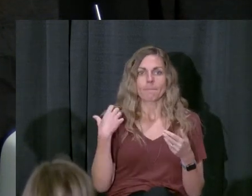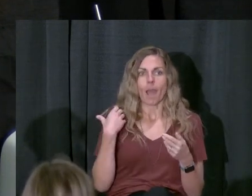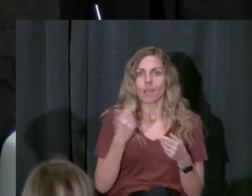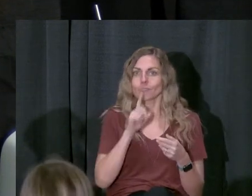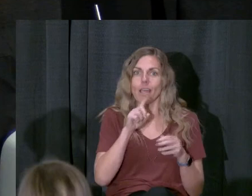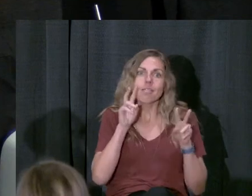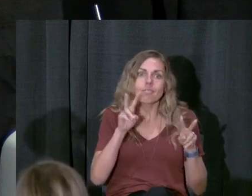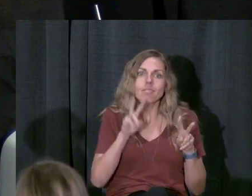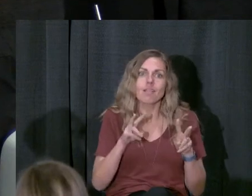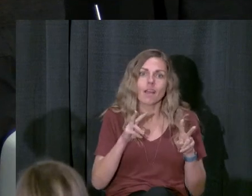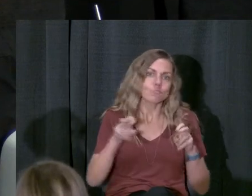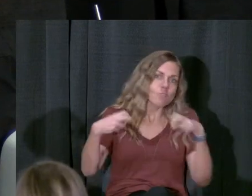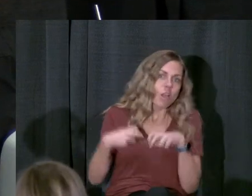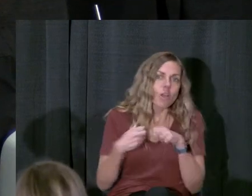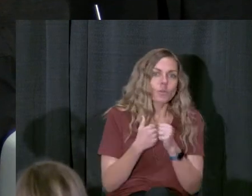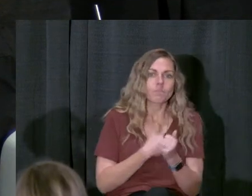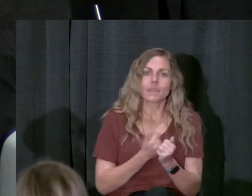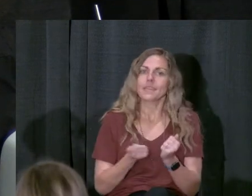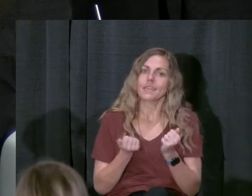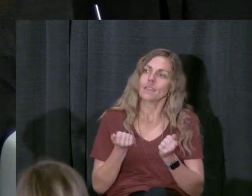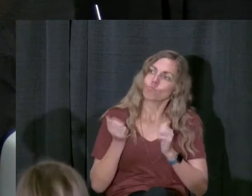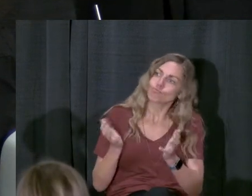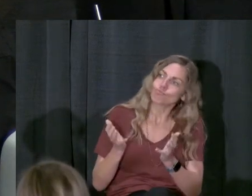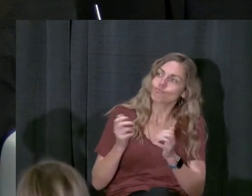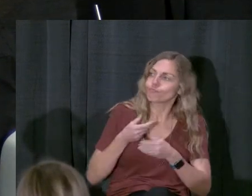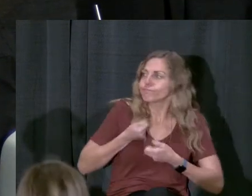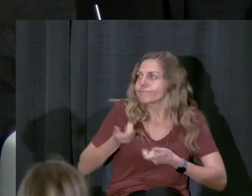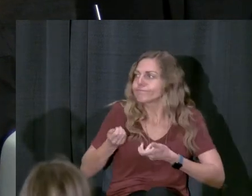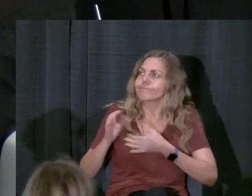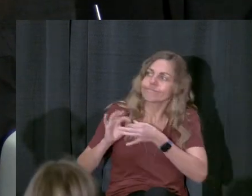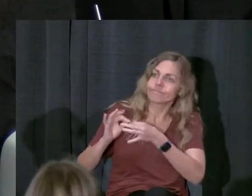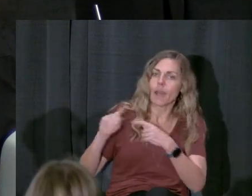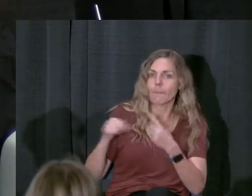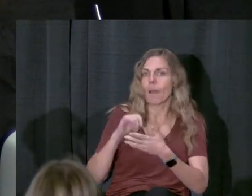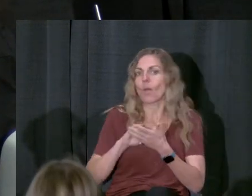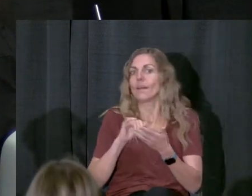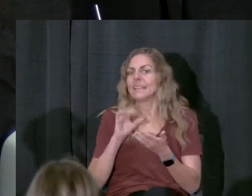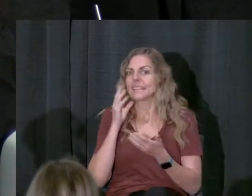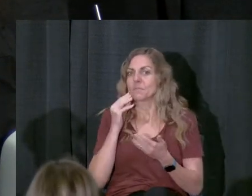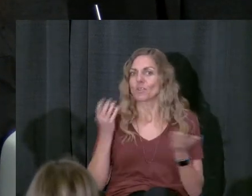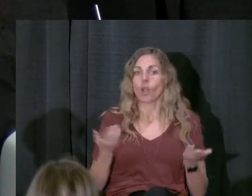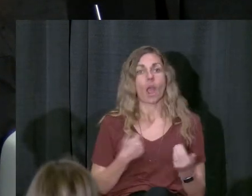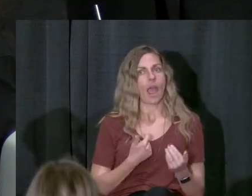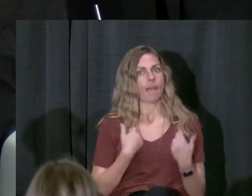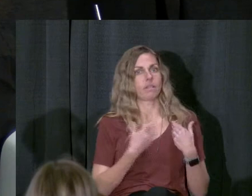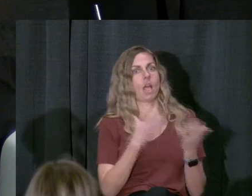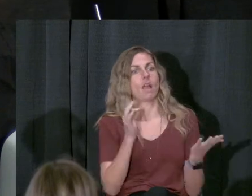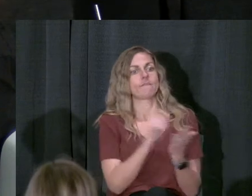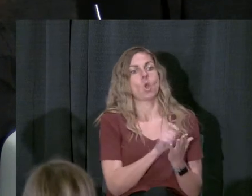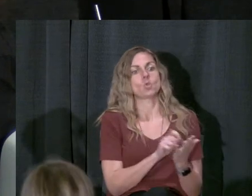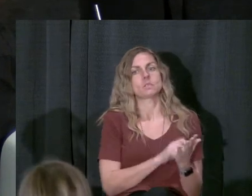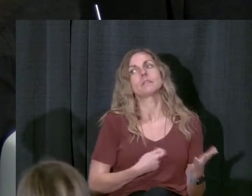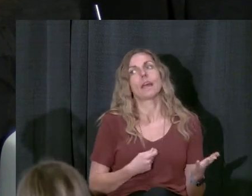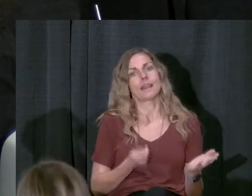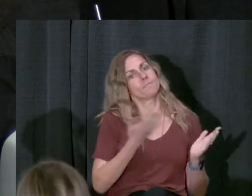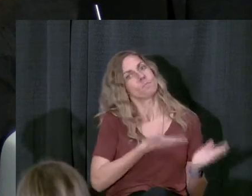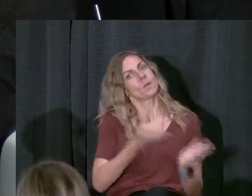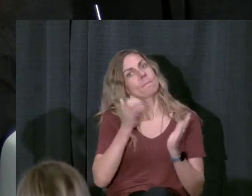with me and learning about the experiences that I've had here. I've made lots of notes that I'm taking back with me.